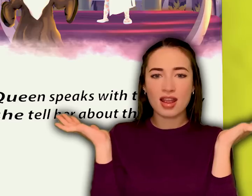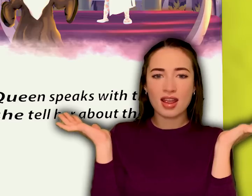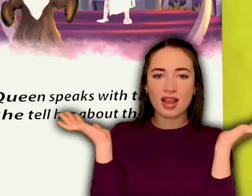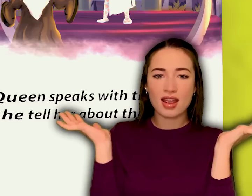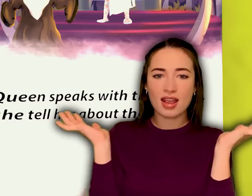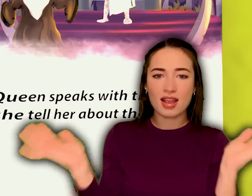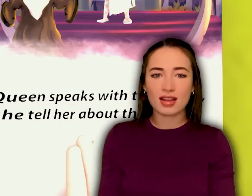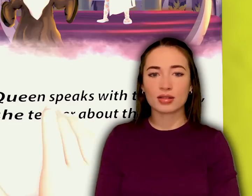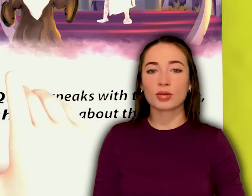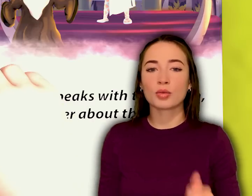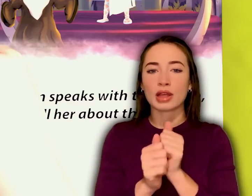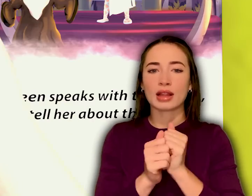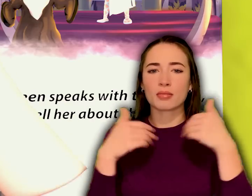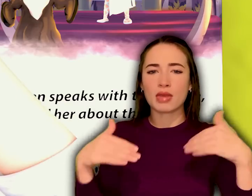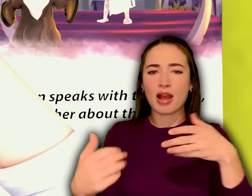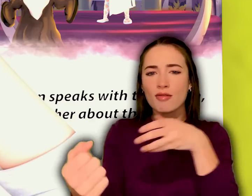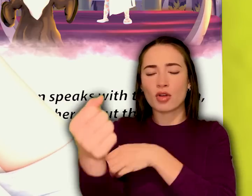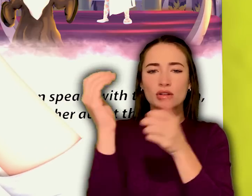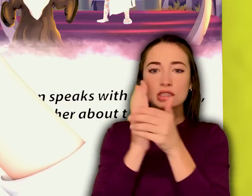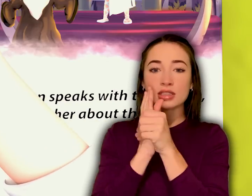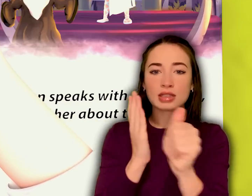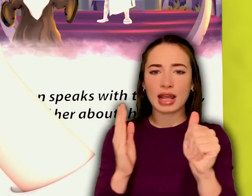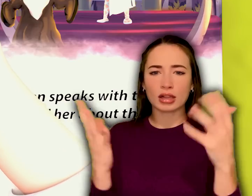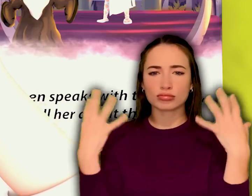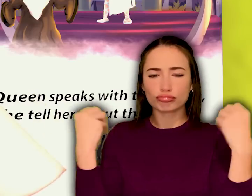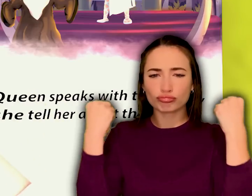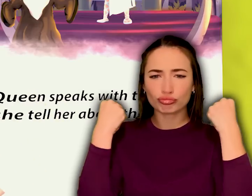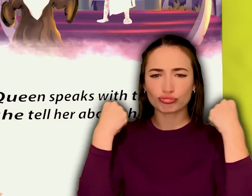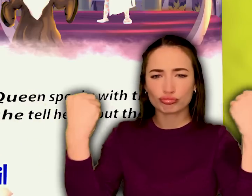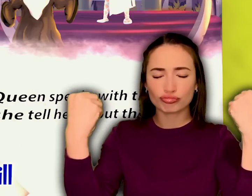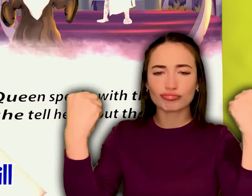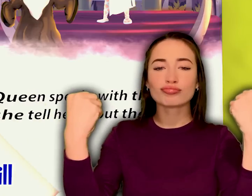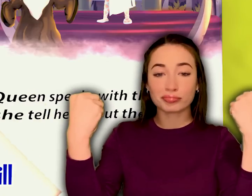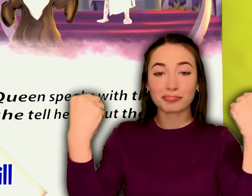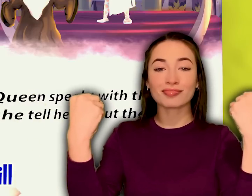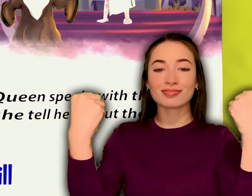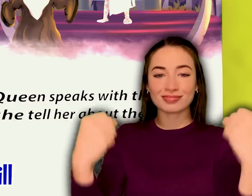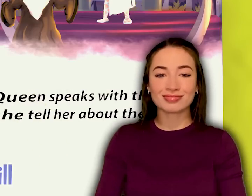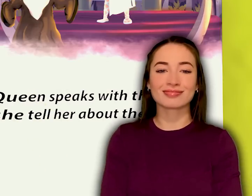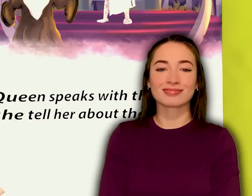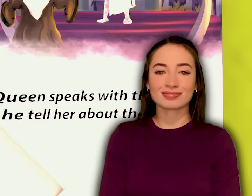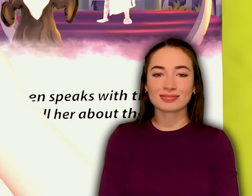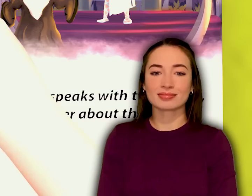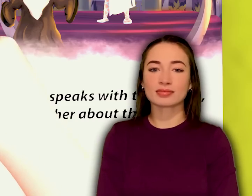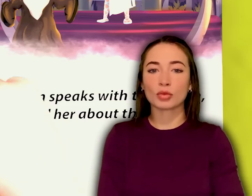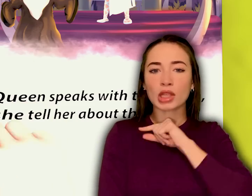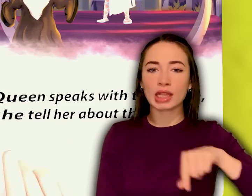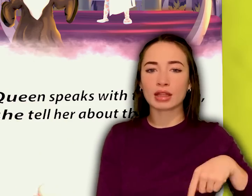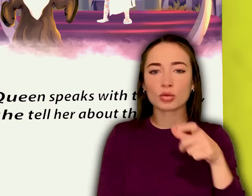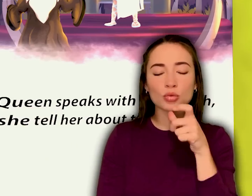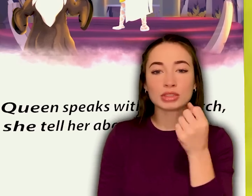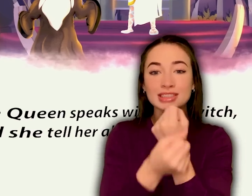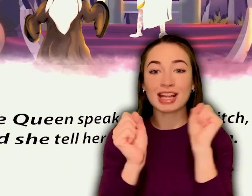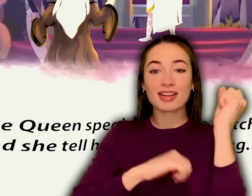the day with a powerful skill and a very strong will